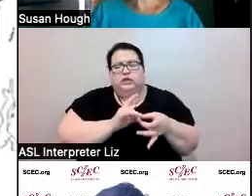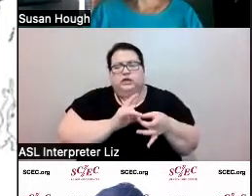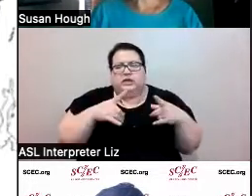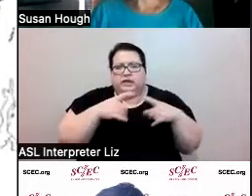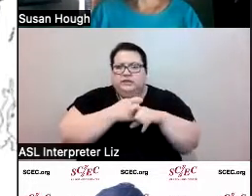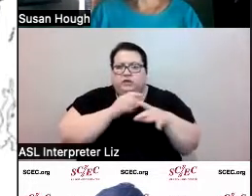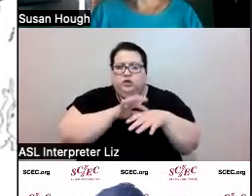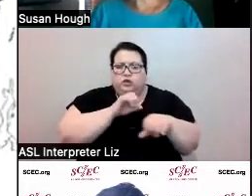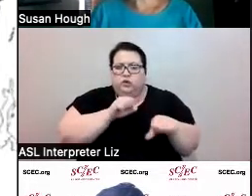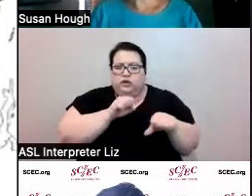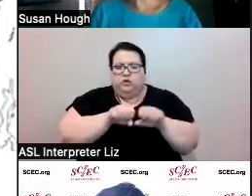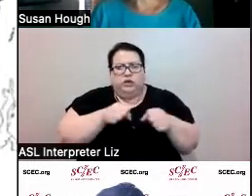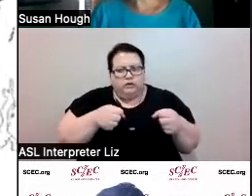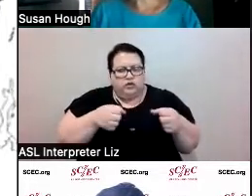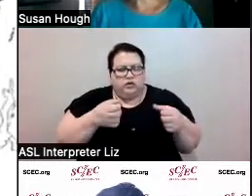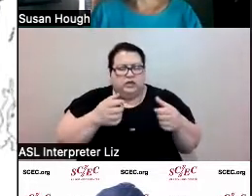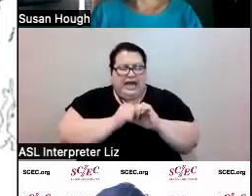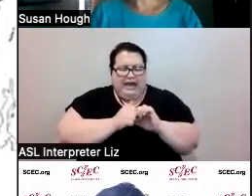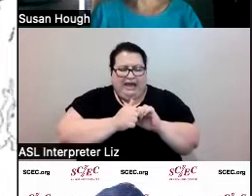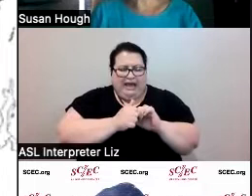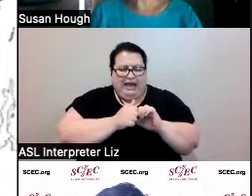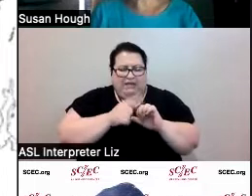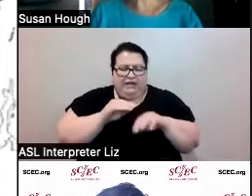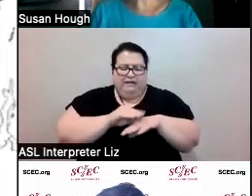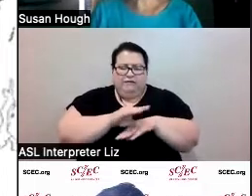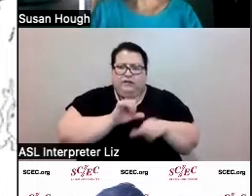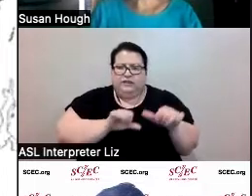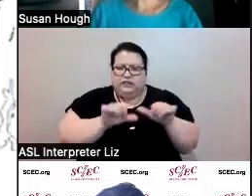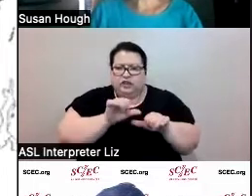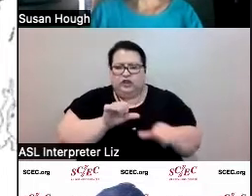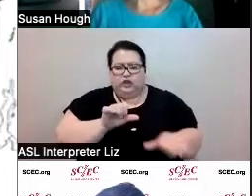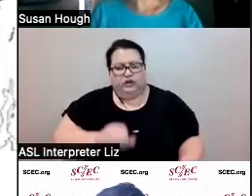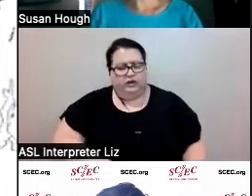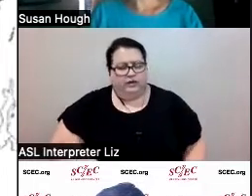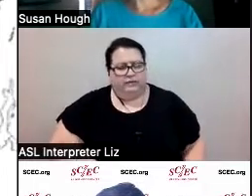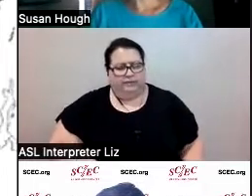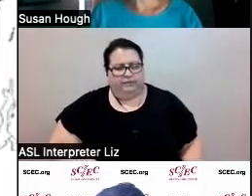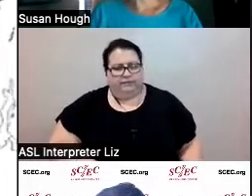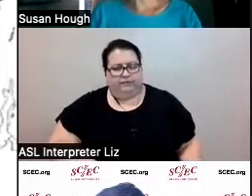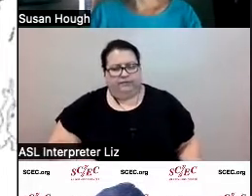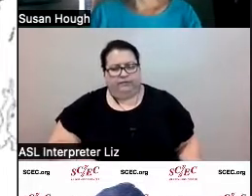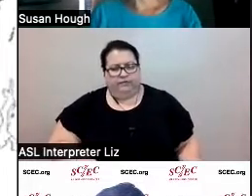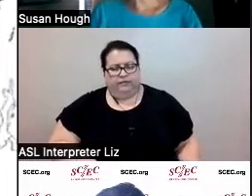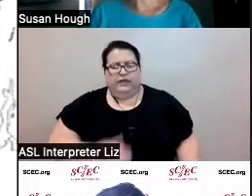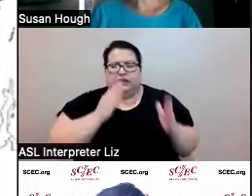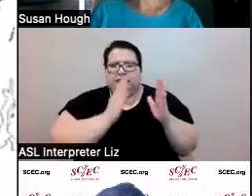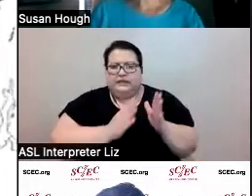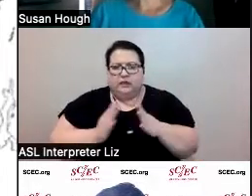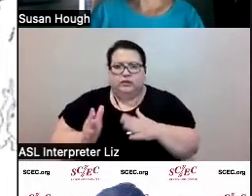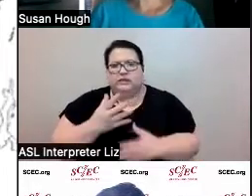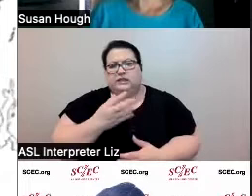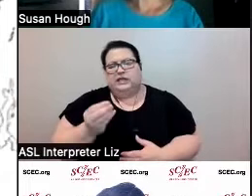complexity of earthquake ruptures, of how earthquakes influence one another, at protracted sequences, and